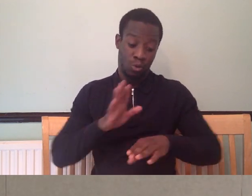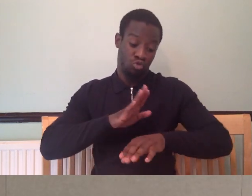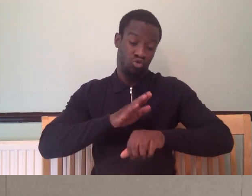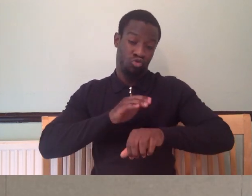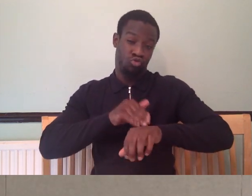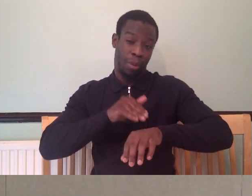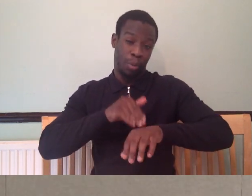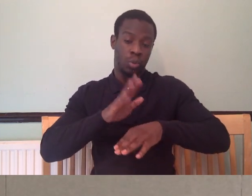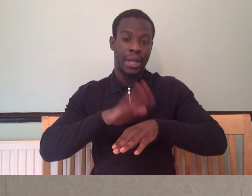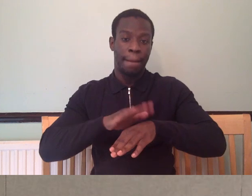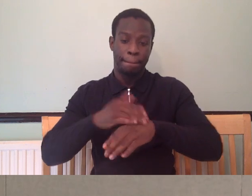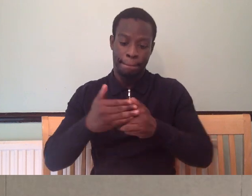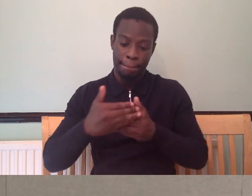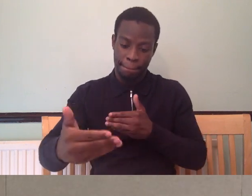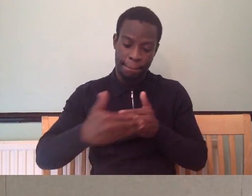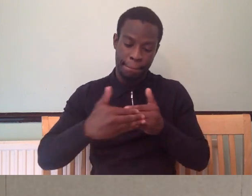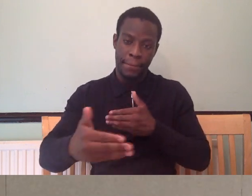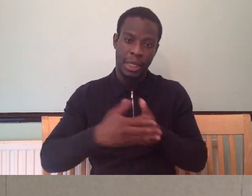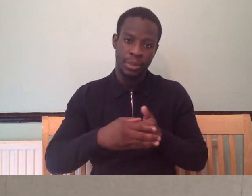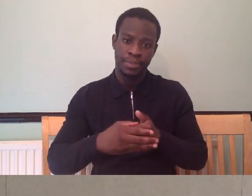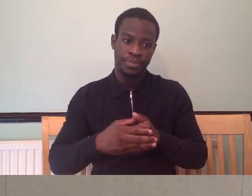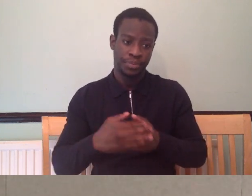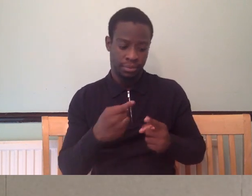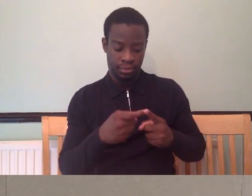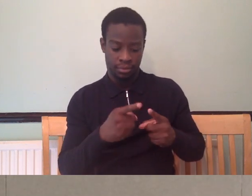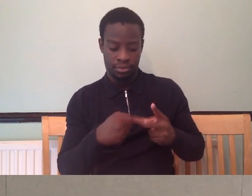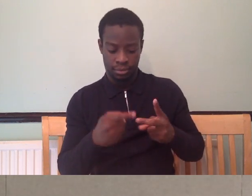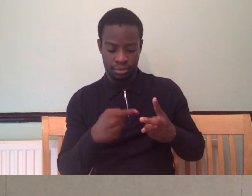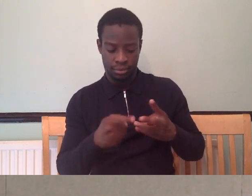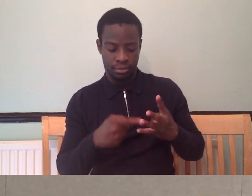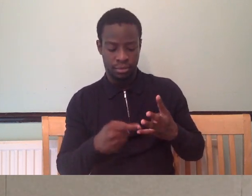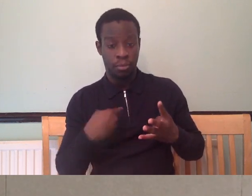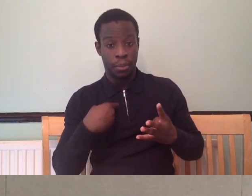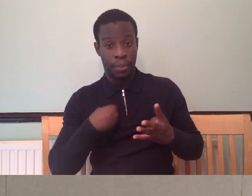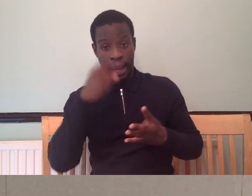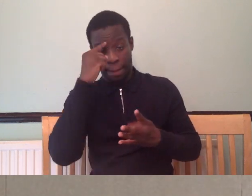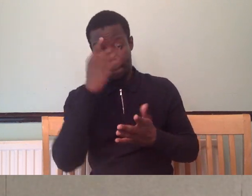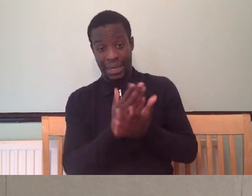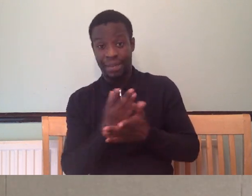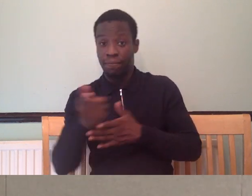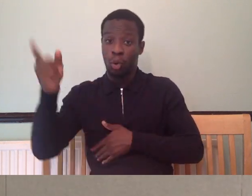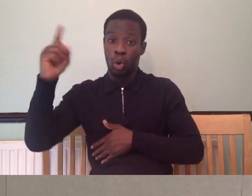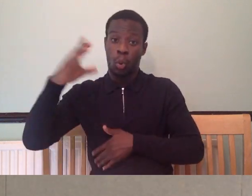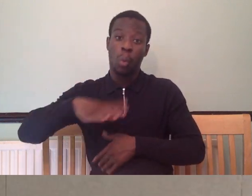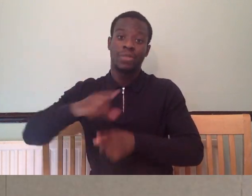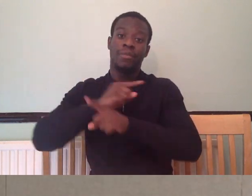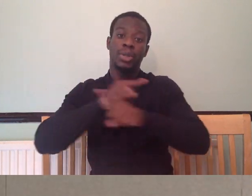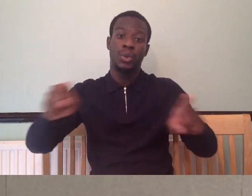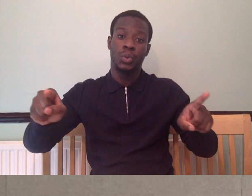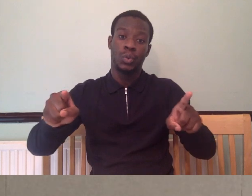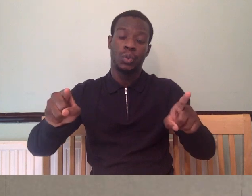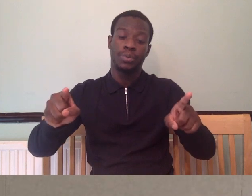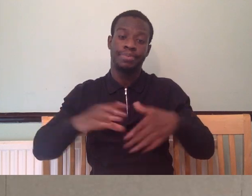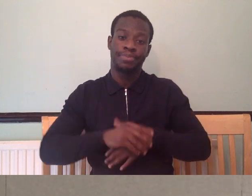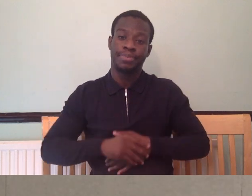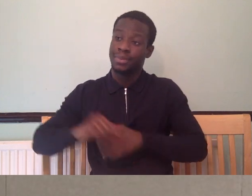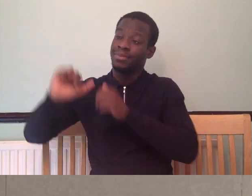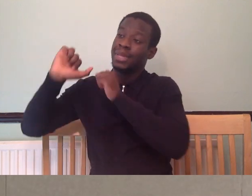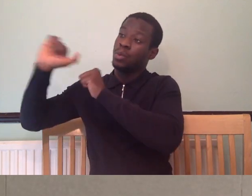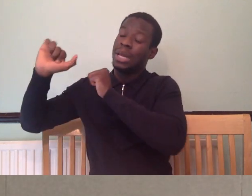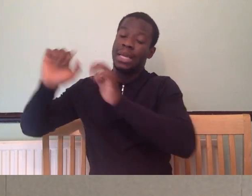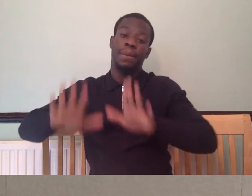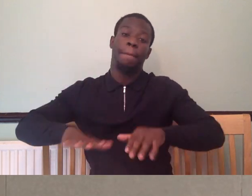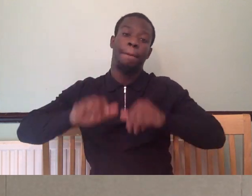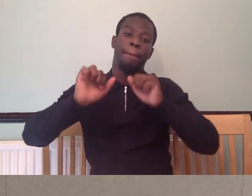times. And these are the very things that I believe God wants for us too. That's what his